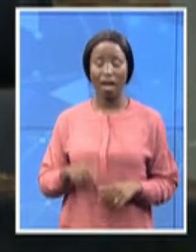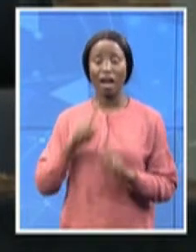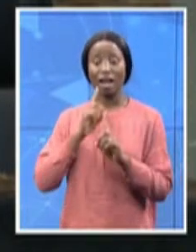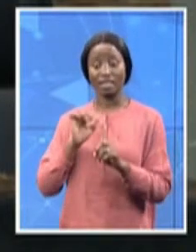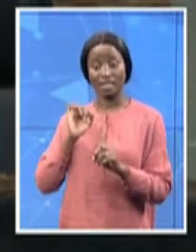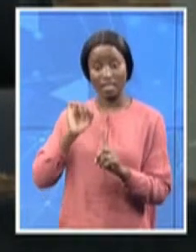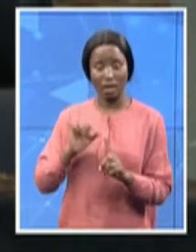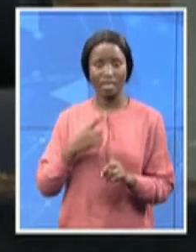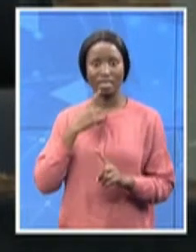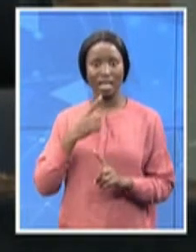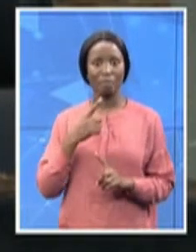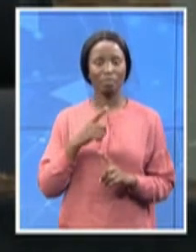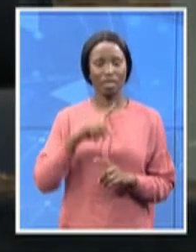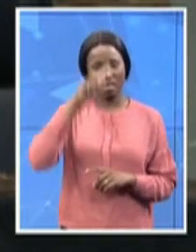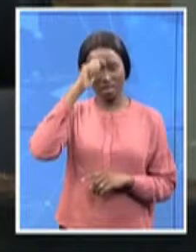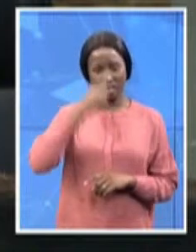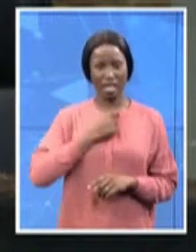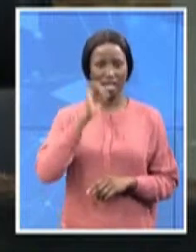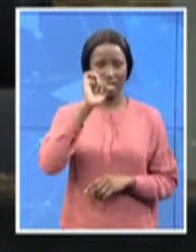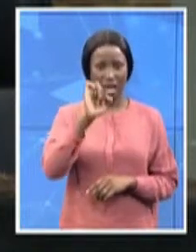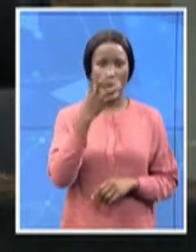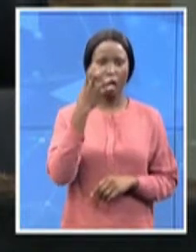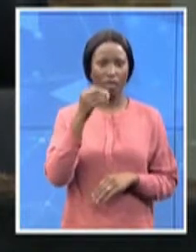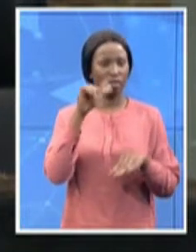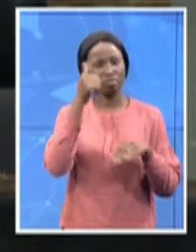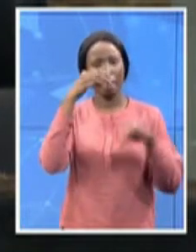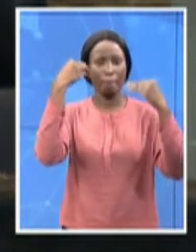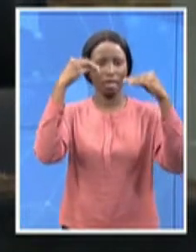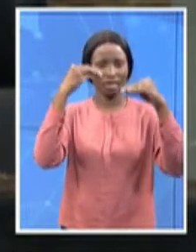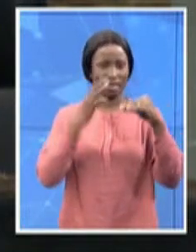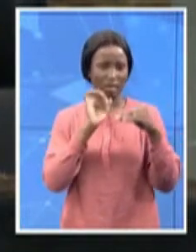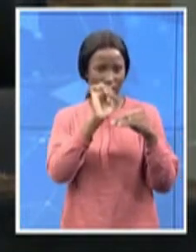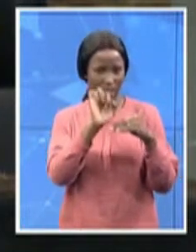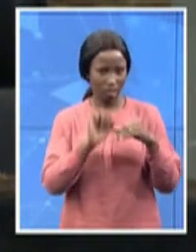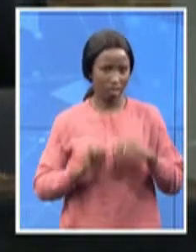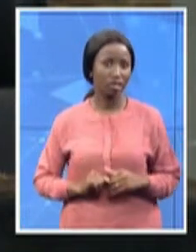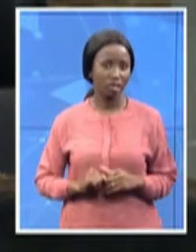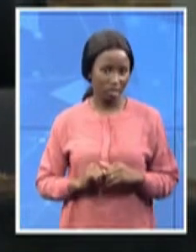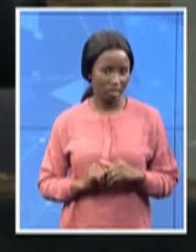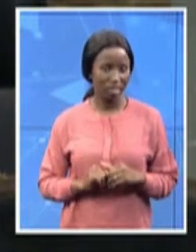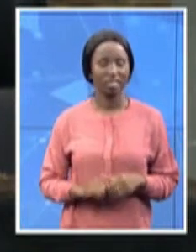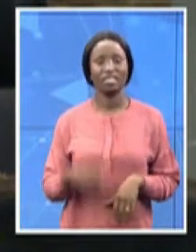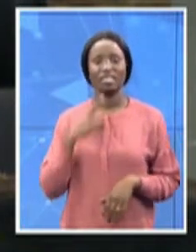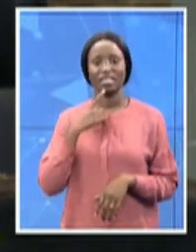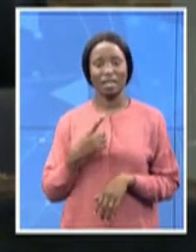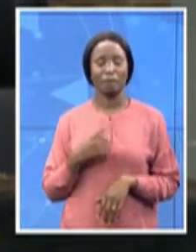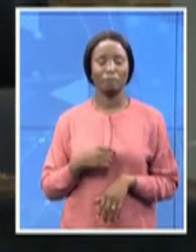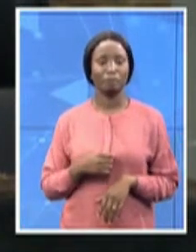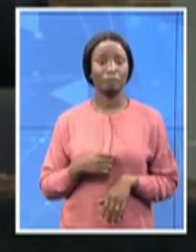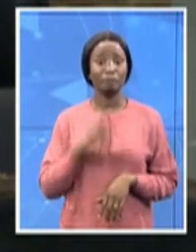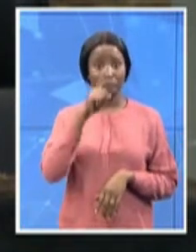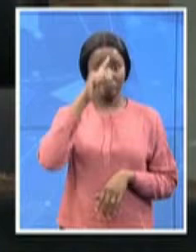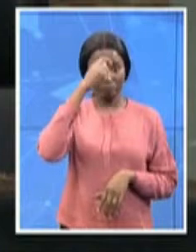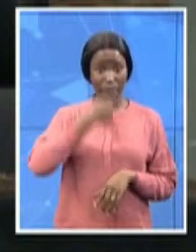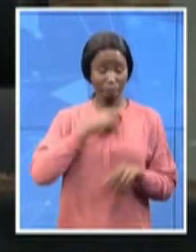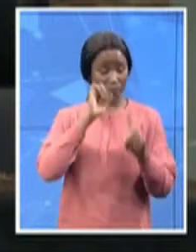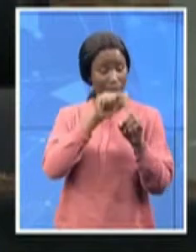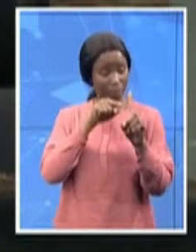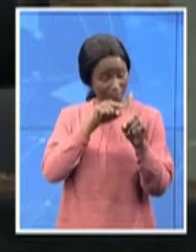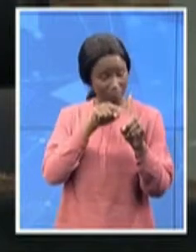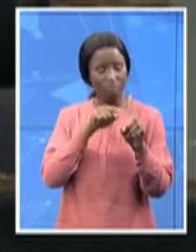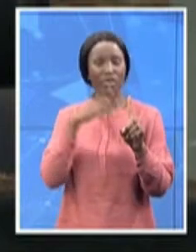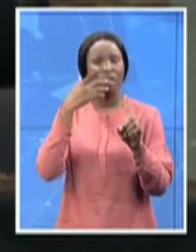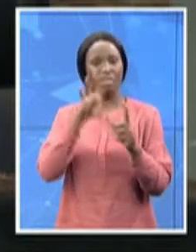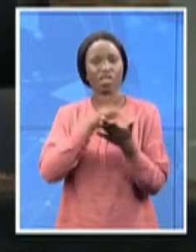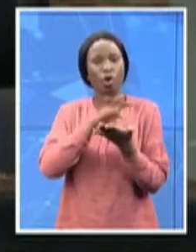business and that he had signed a contract with Bosasa, which the